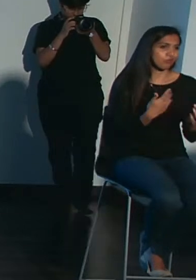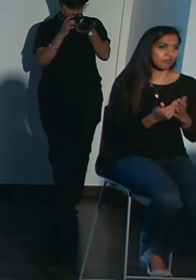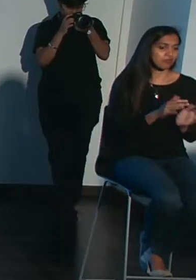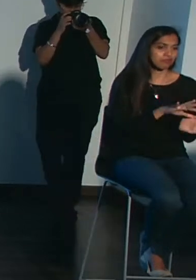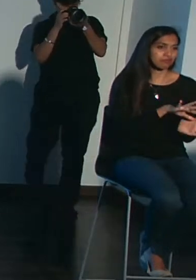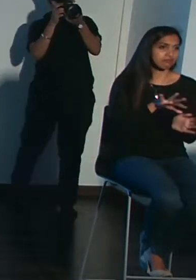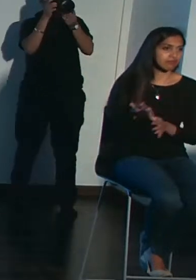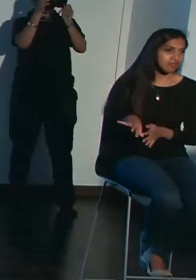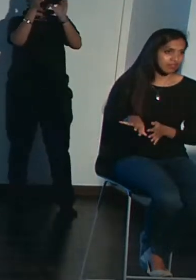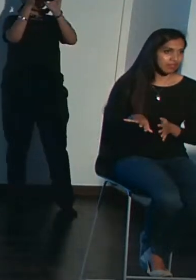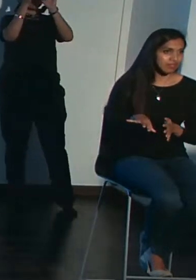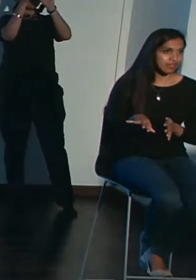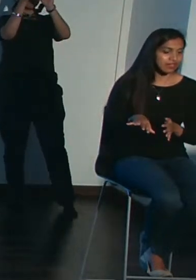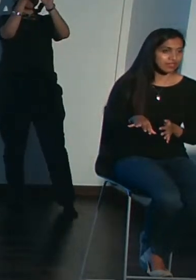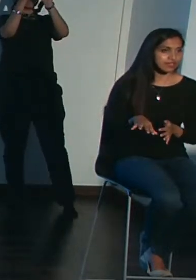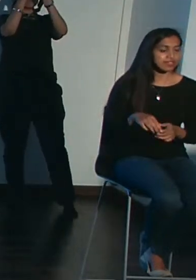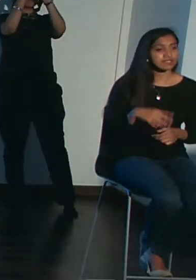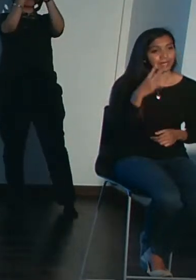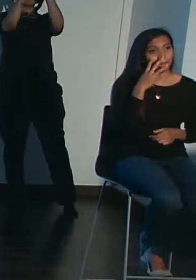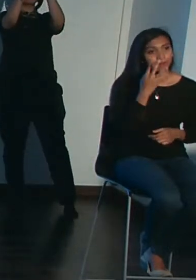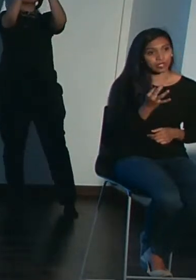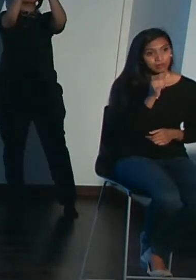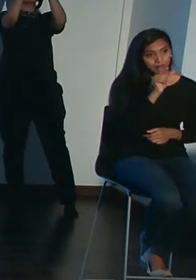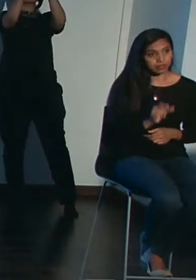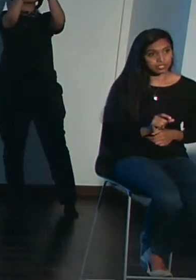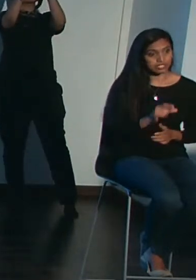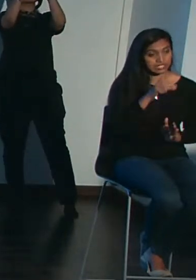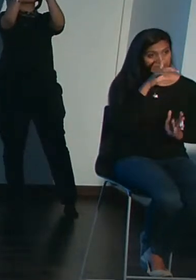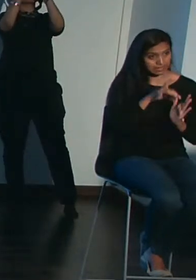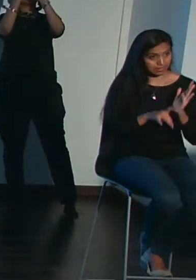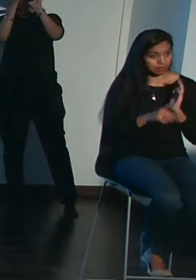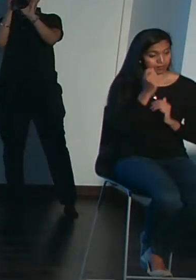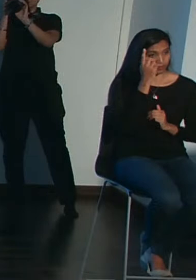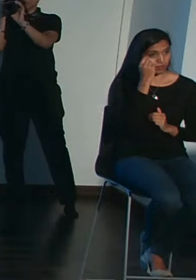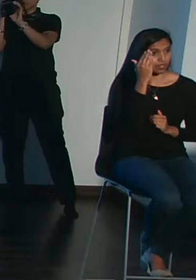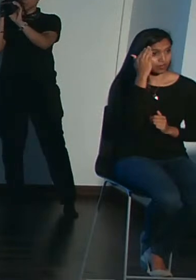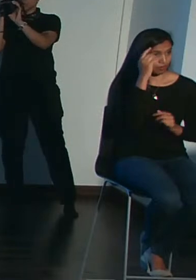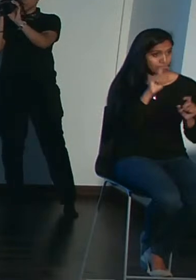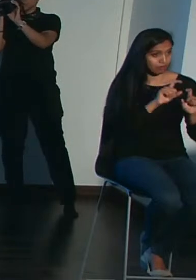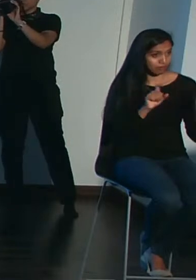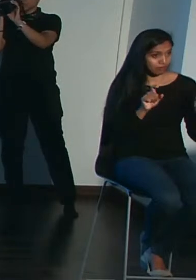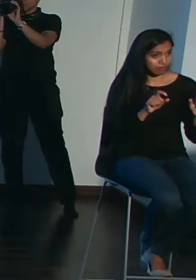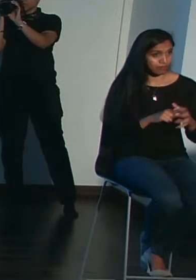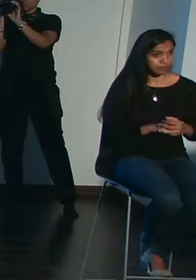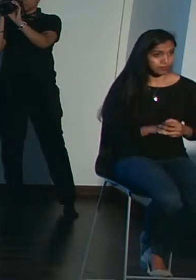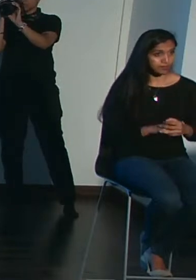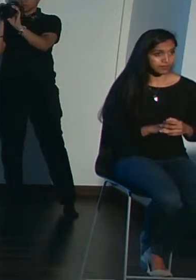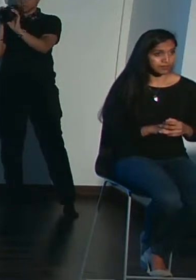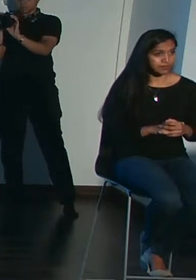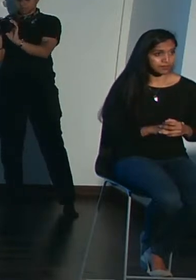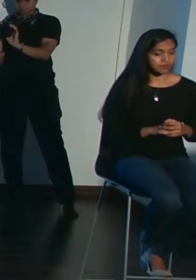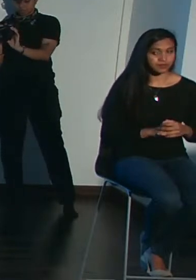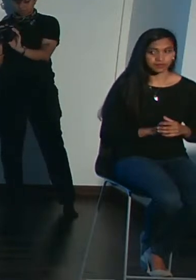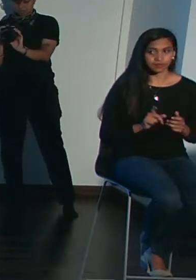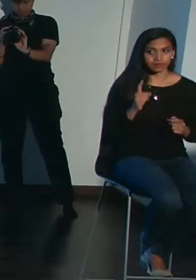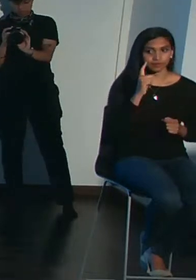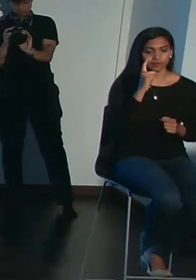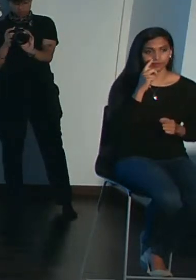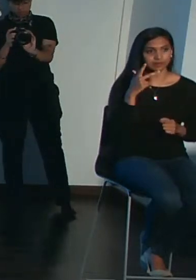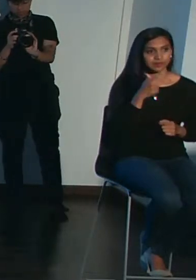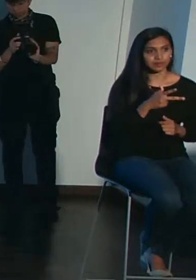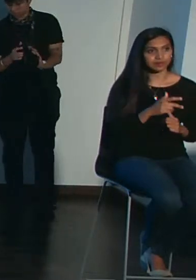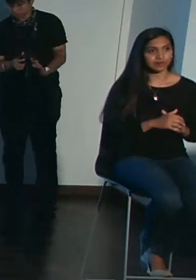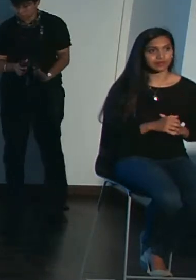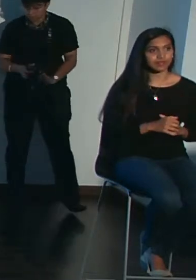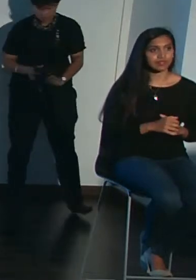the image of it. Can be. I was I was also wondering if I could ask you, because Renuka's work is in the Visible